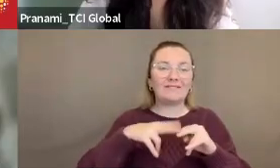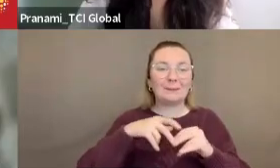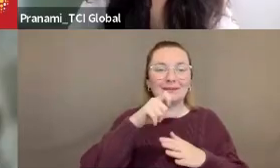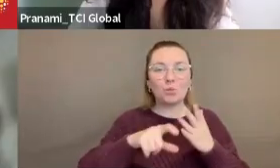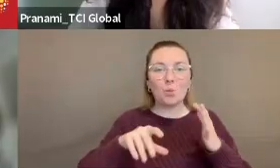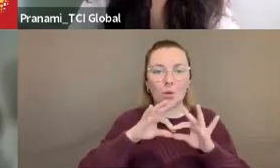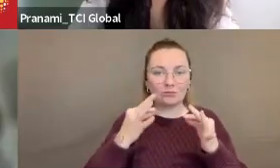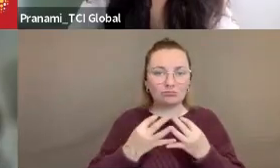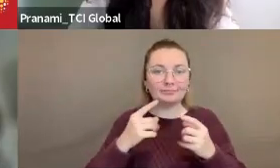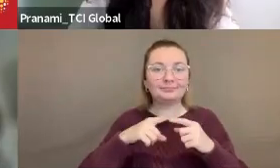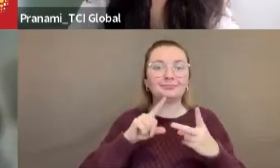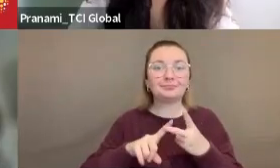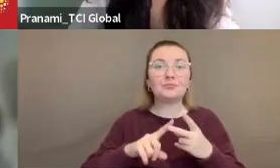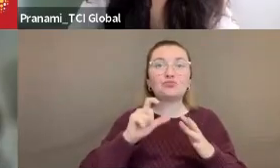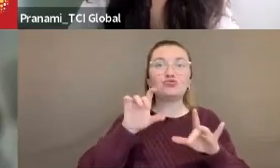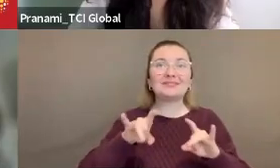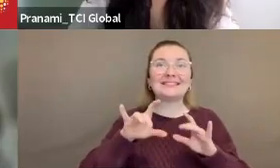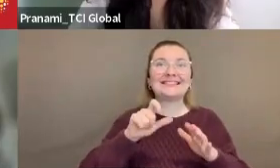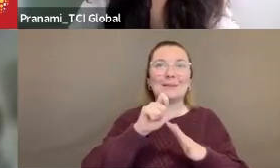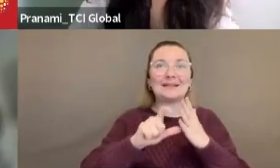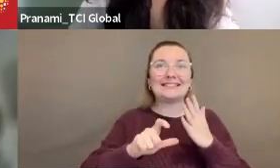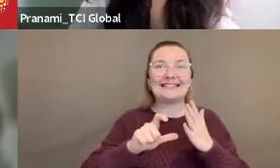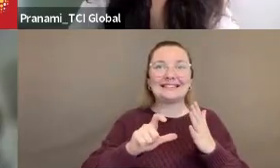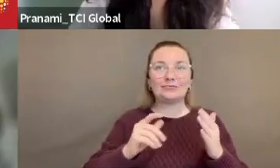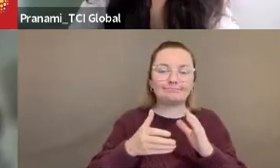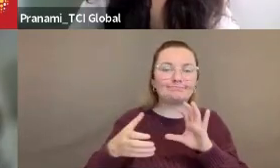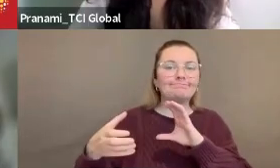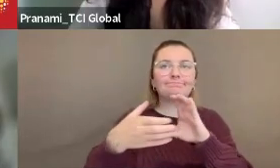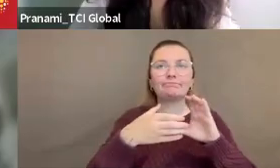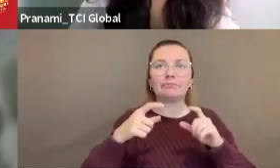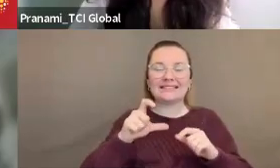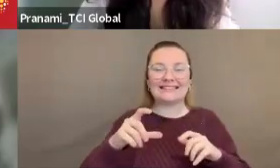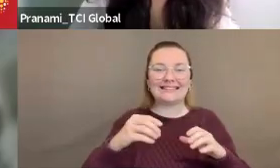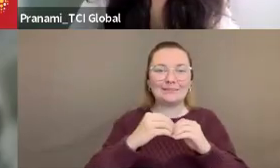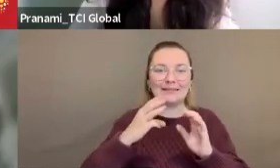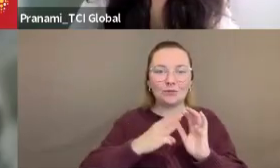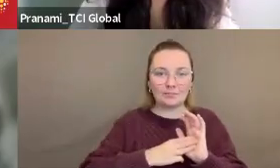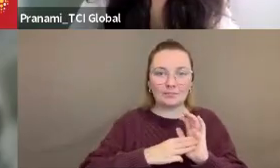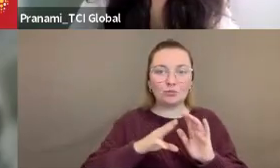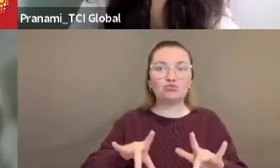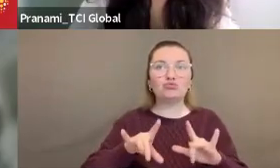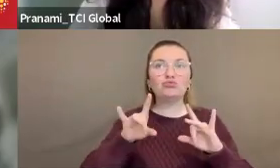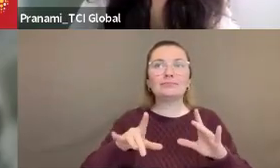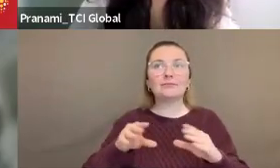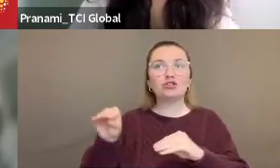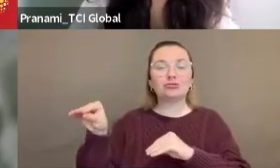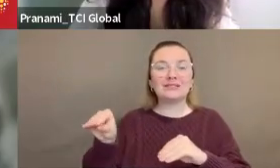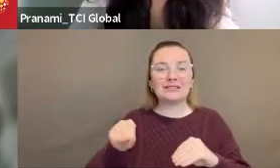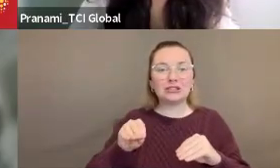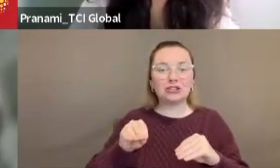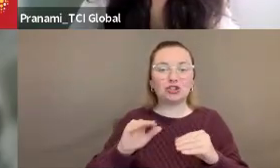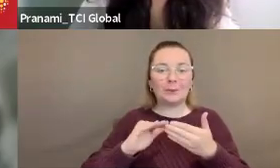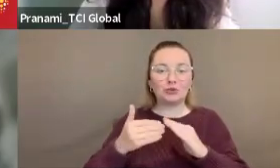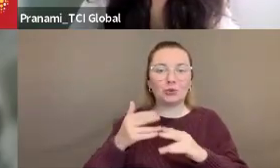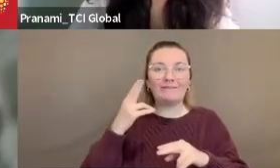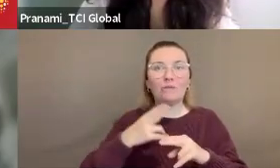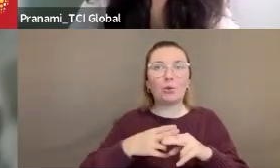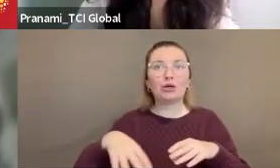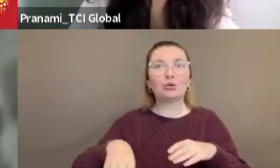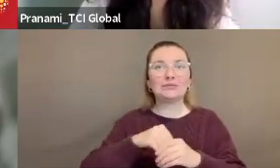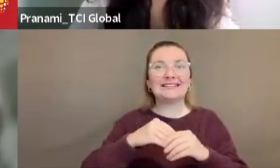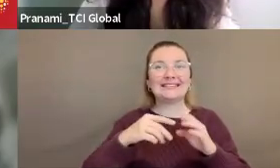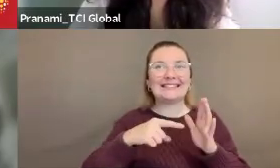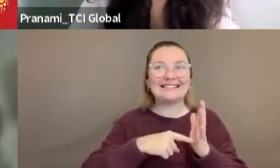the Australian Disability Development Consortium, CBM Australia, Transitioning Communities for Inclusion, TCI